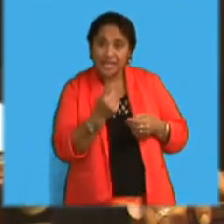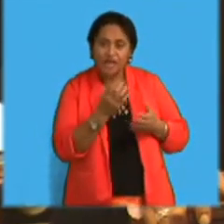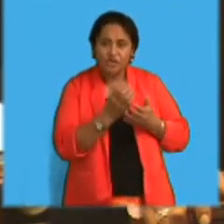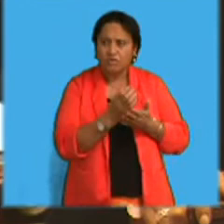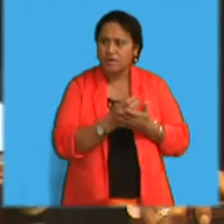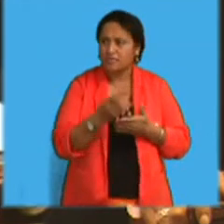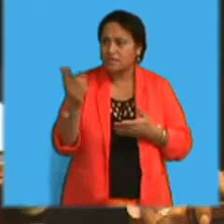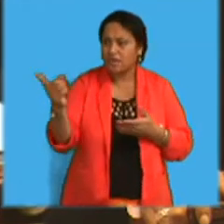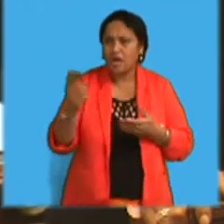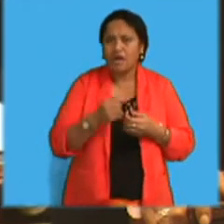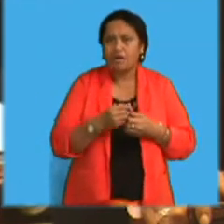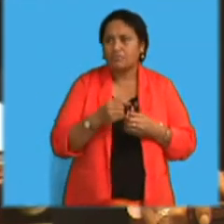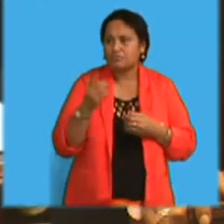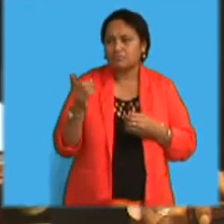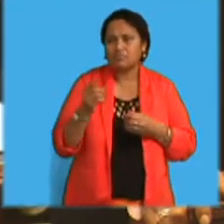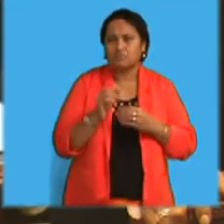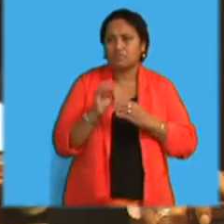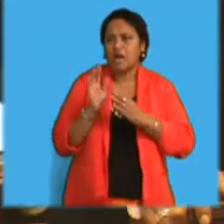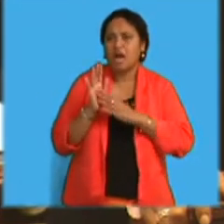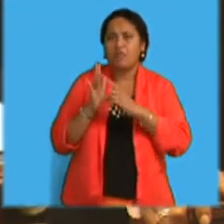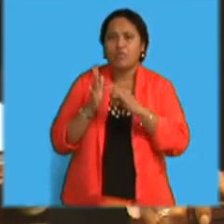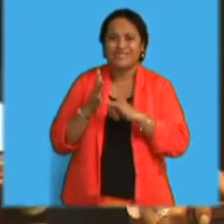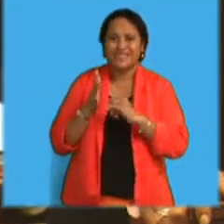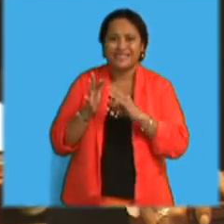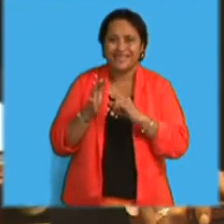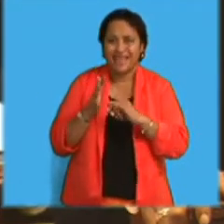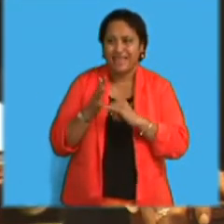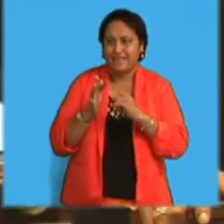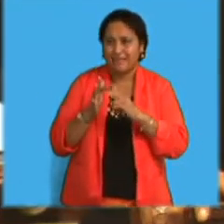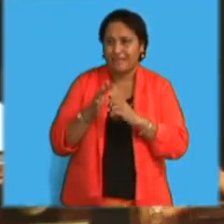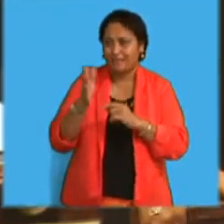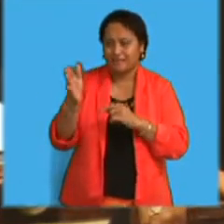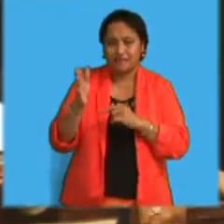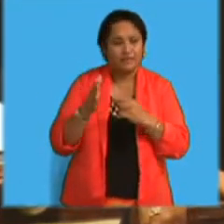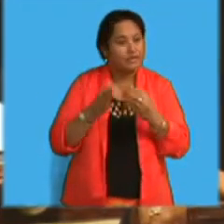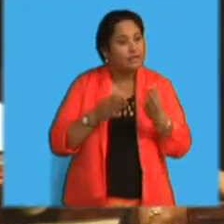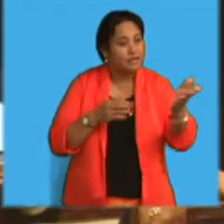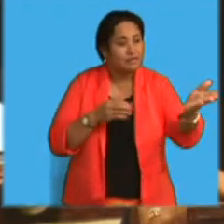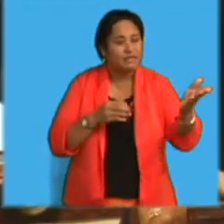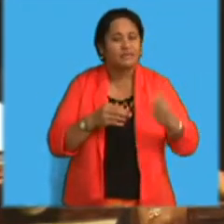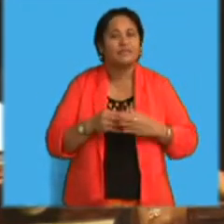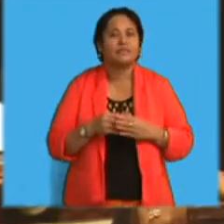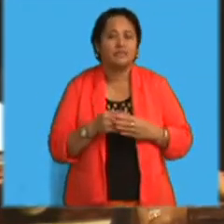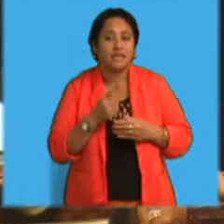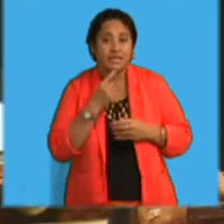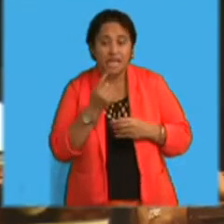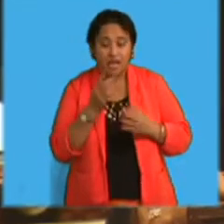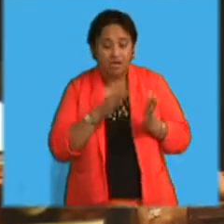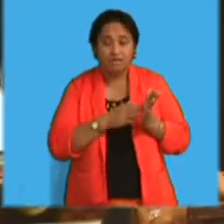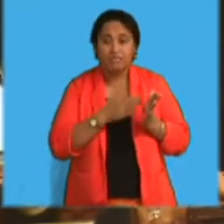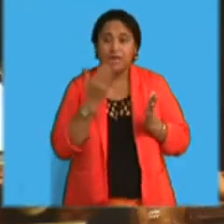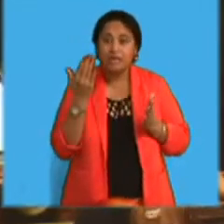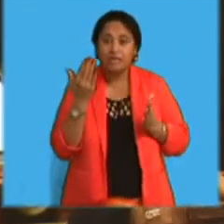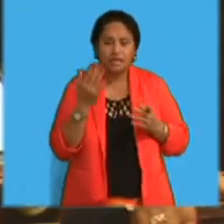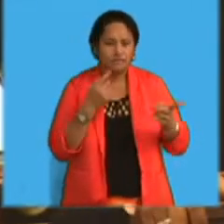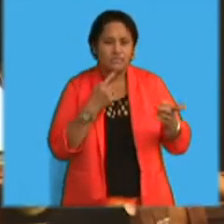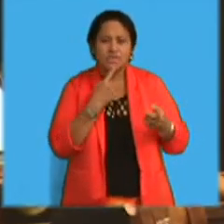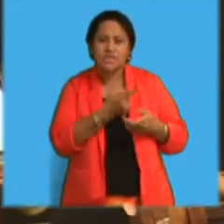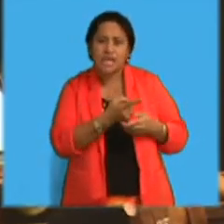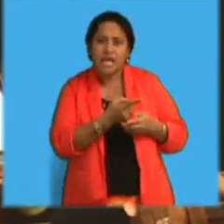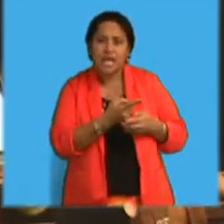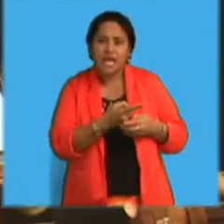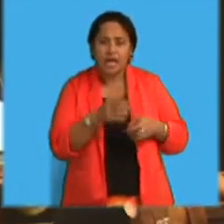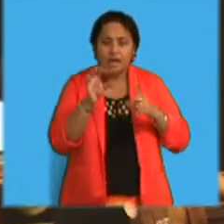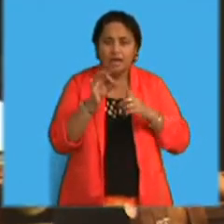Honourable Politavu's statement which he made on Monday with respect to a statement that he alleged that the Permanent Secretary